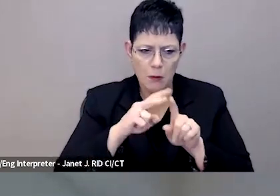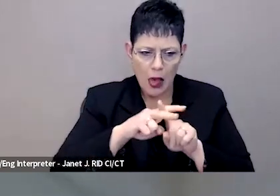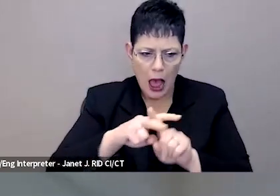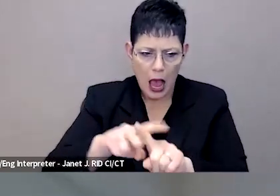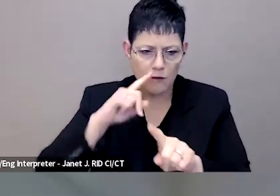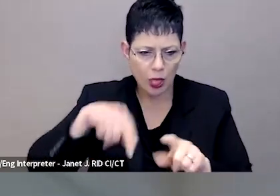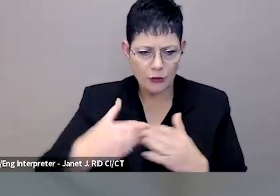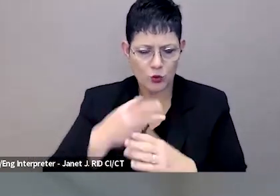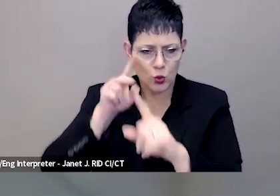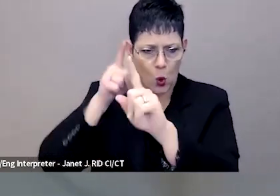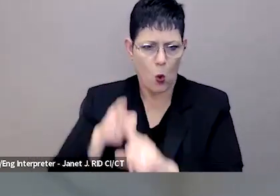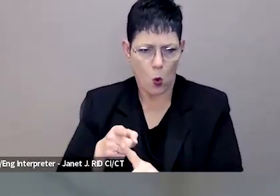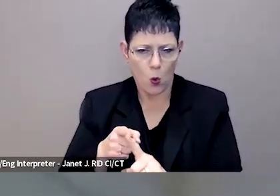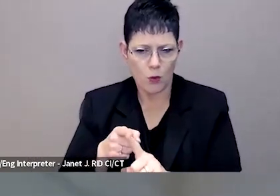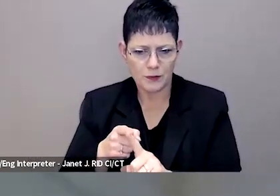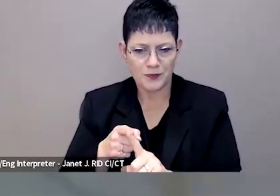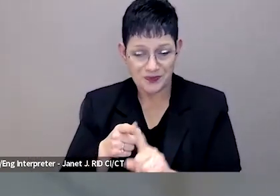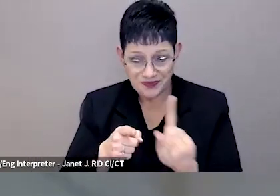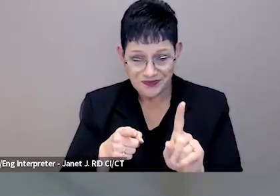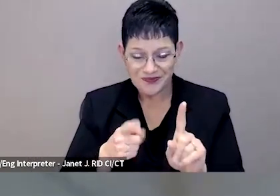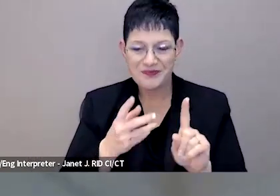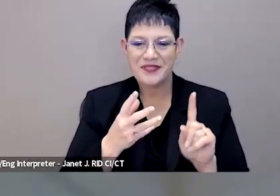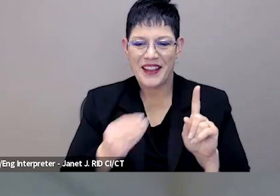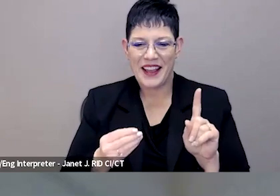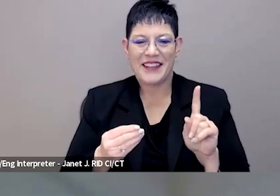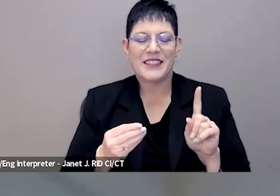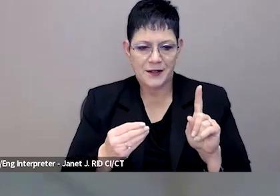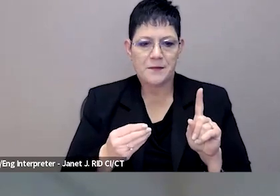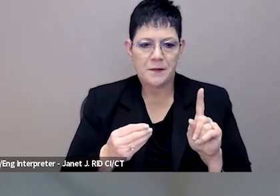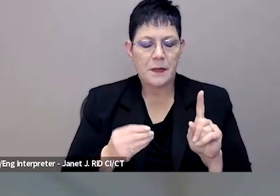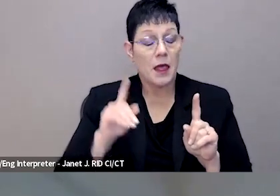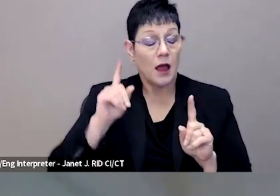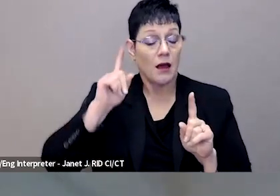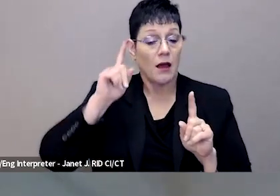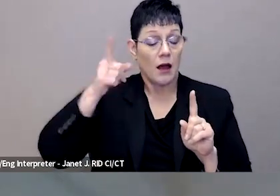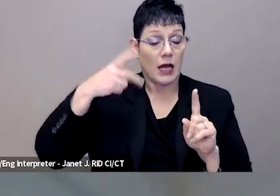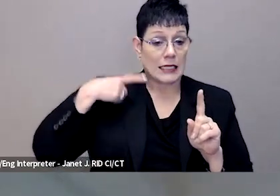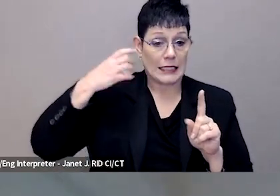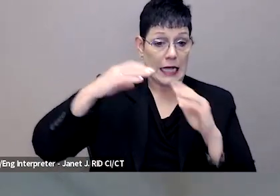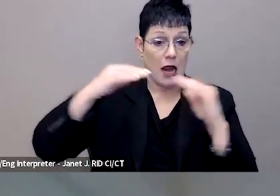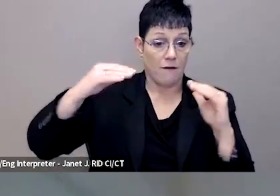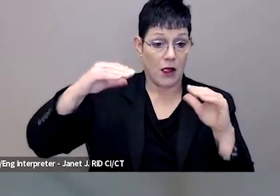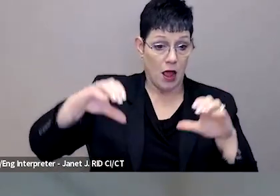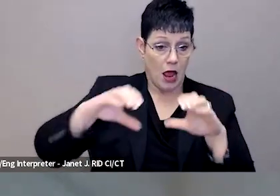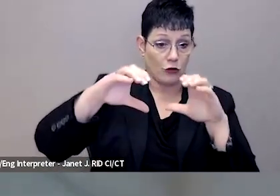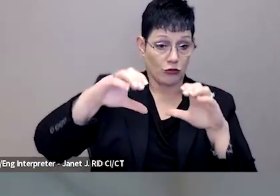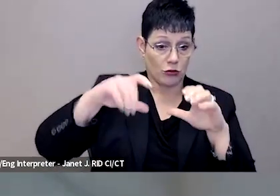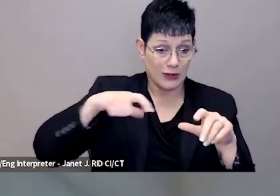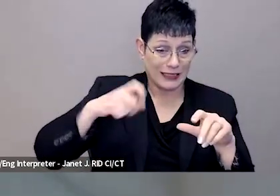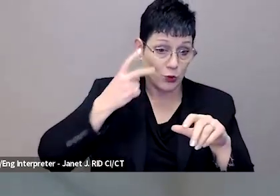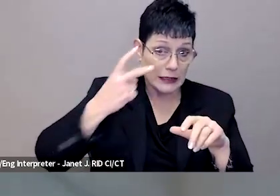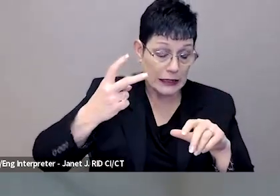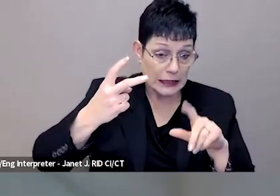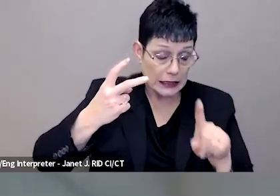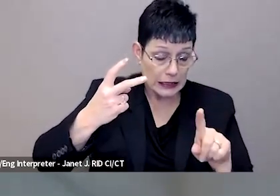this new goal. And some of the federal level actions that will be needed going forward